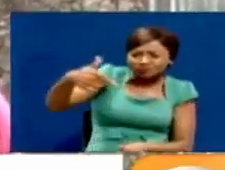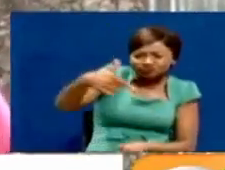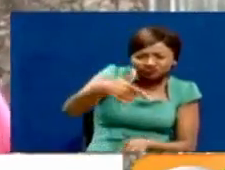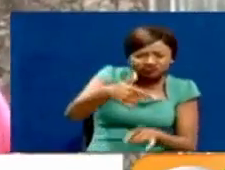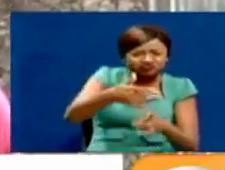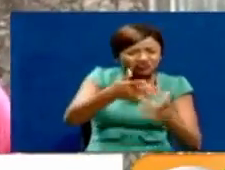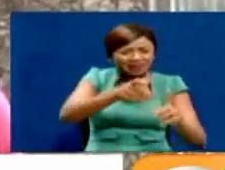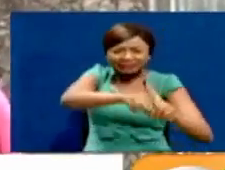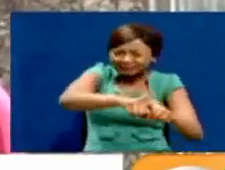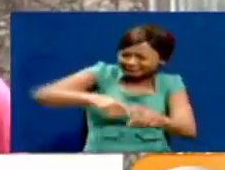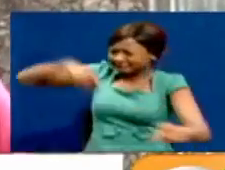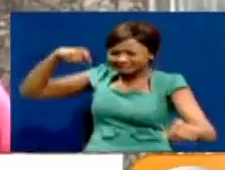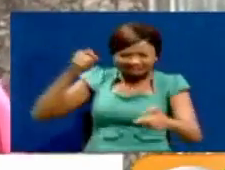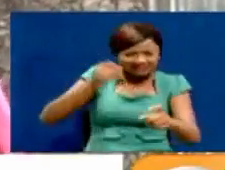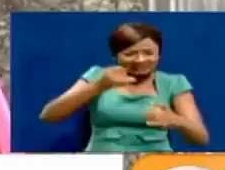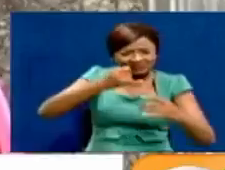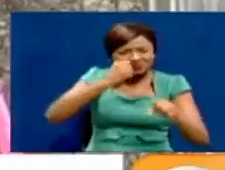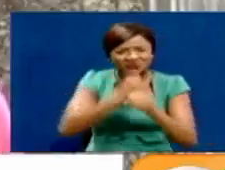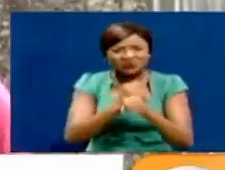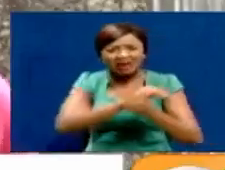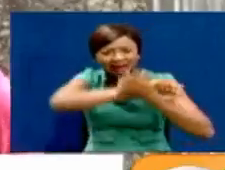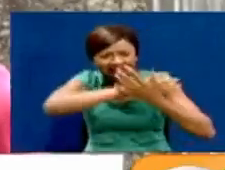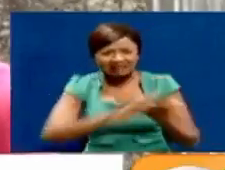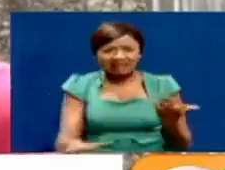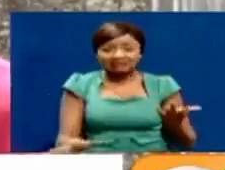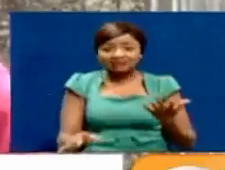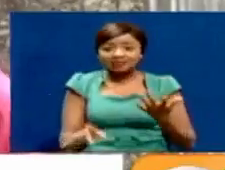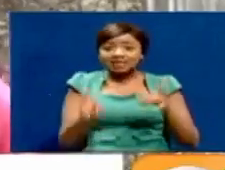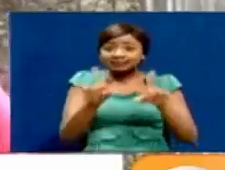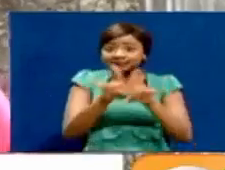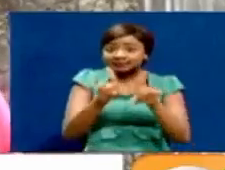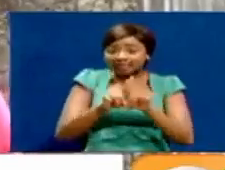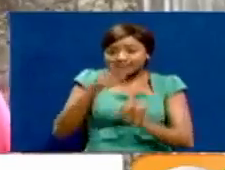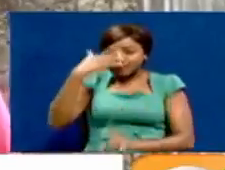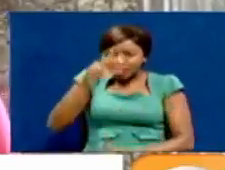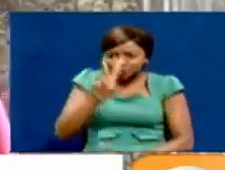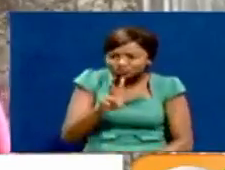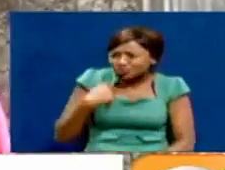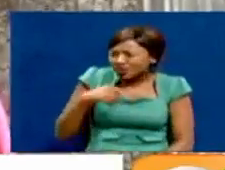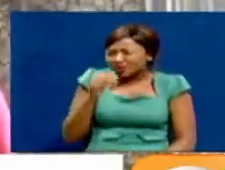tunaenda wapi. Siku pili yake asubuhi tukinuka